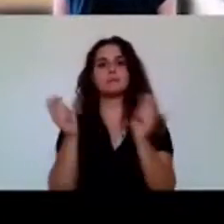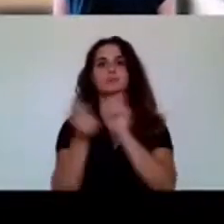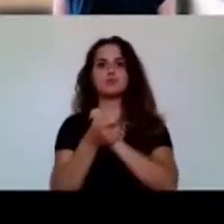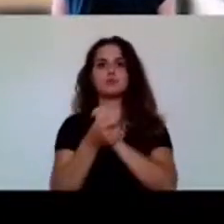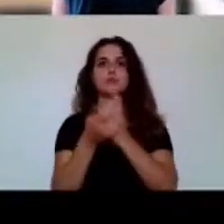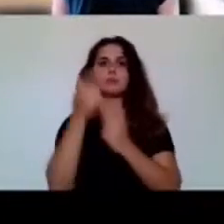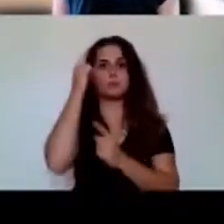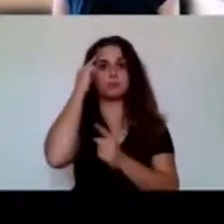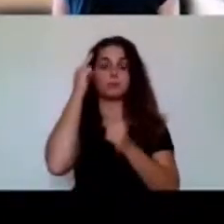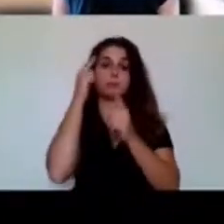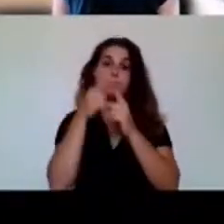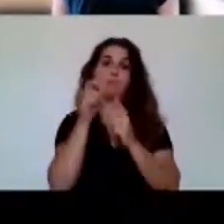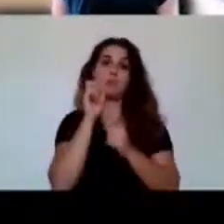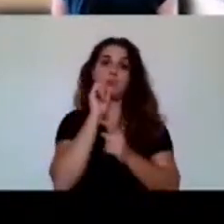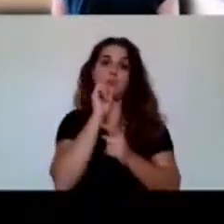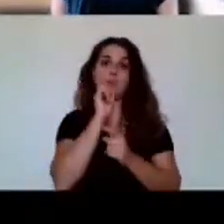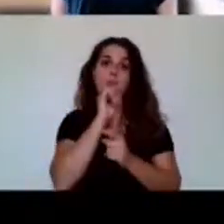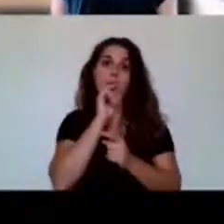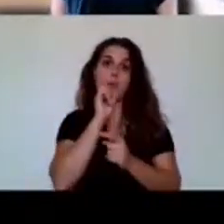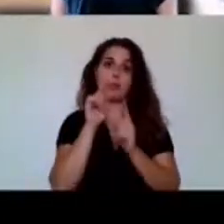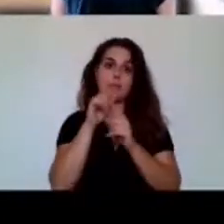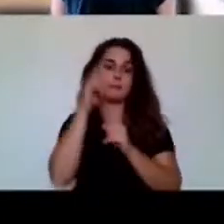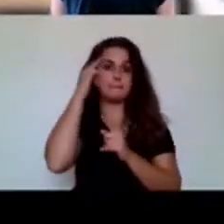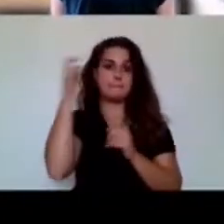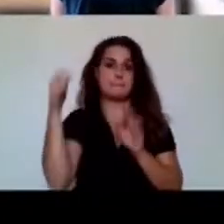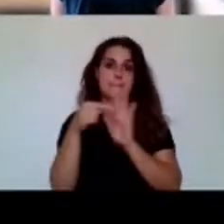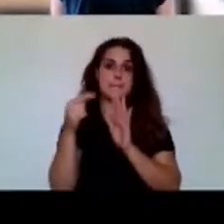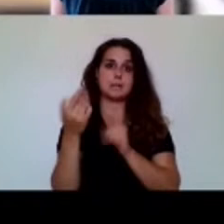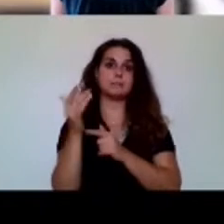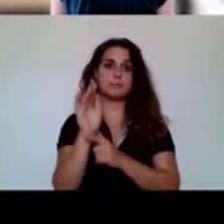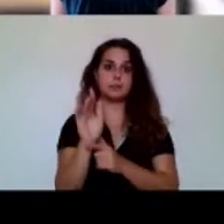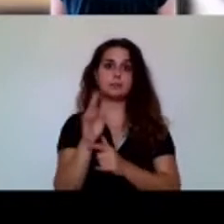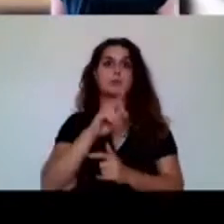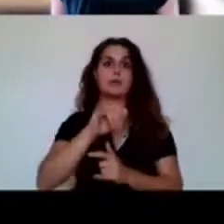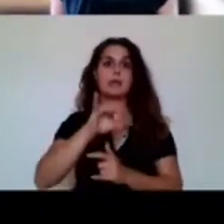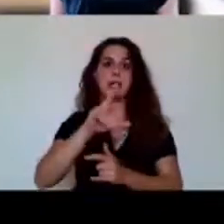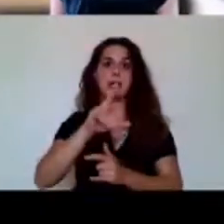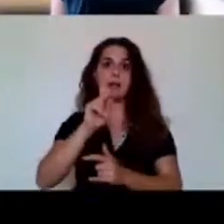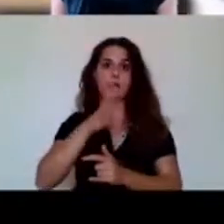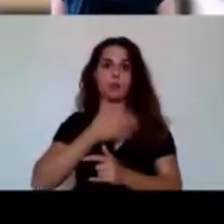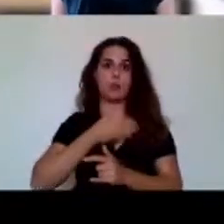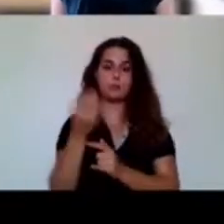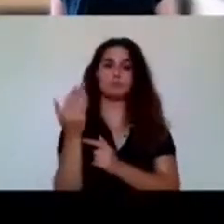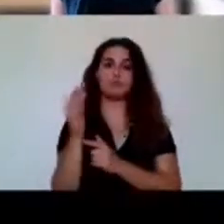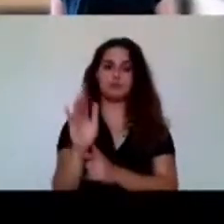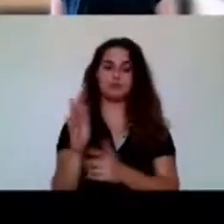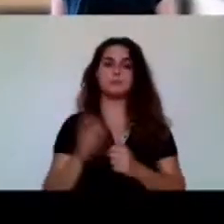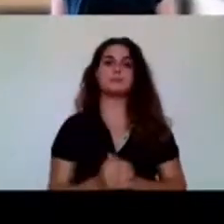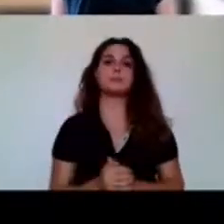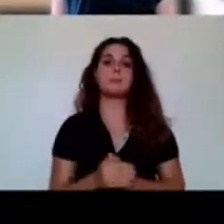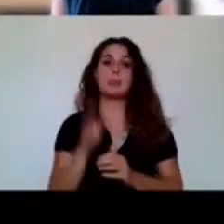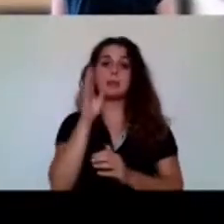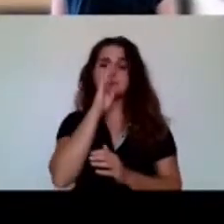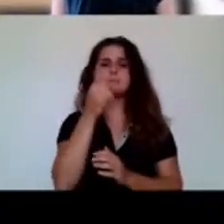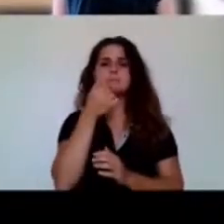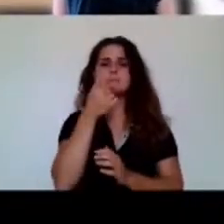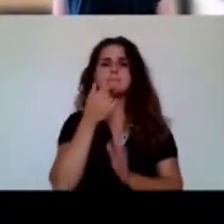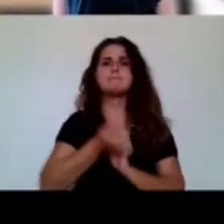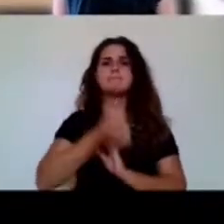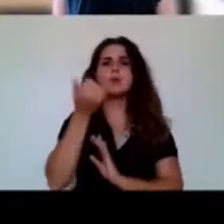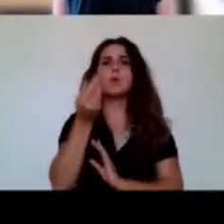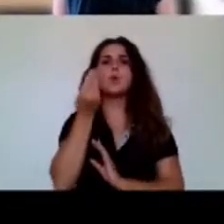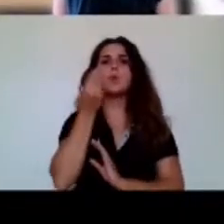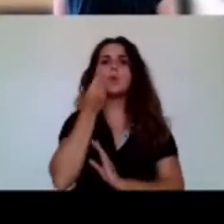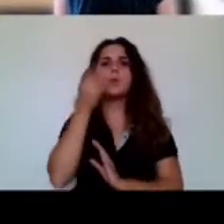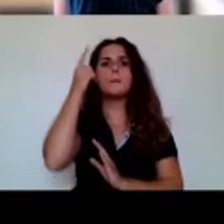become harmful, as is the case with the biases like the kinds Ricardo showed us. So if we can better understand where these biases